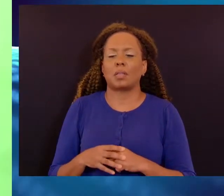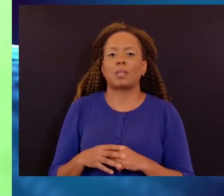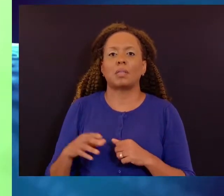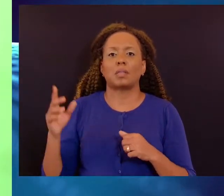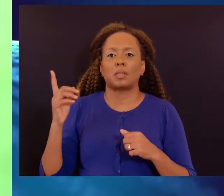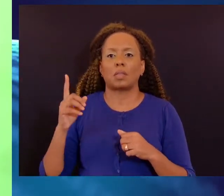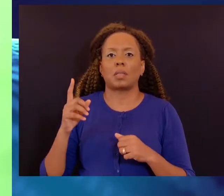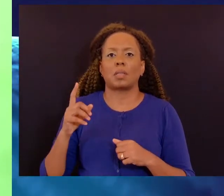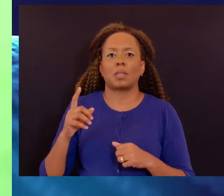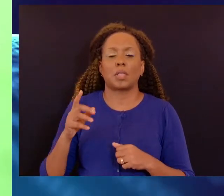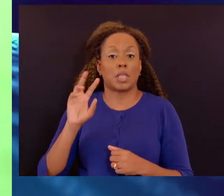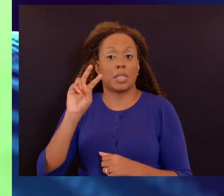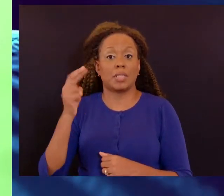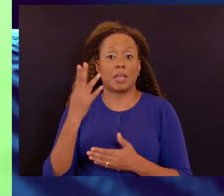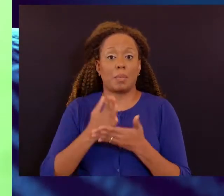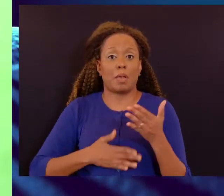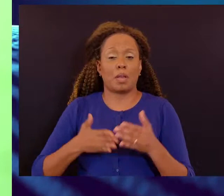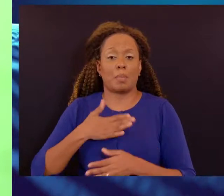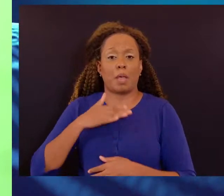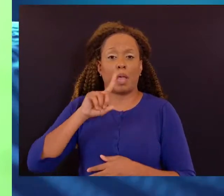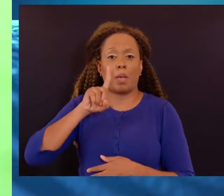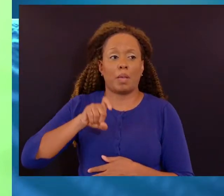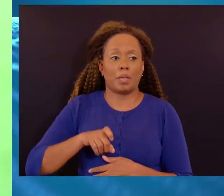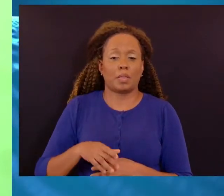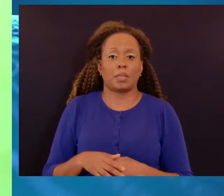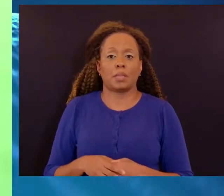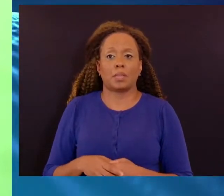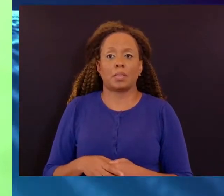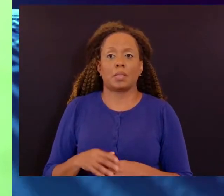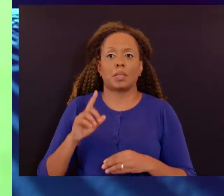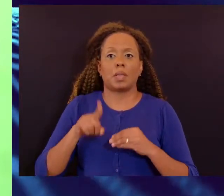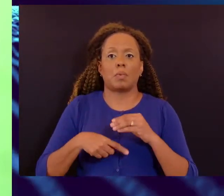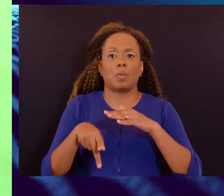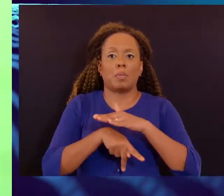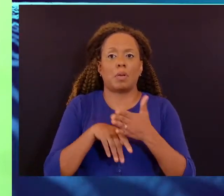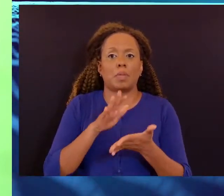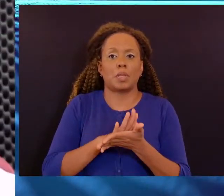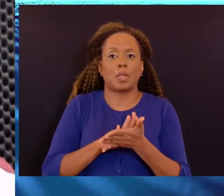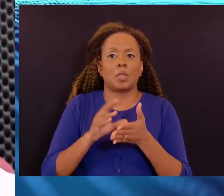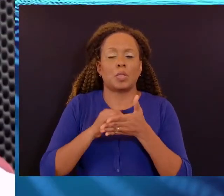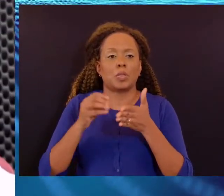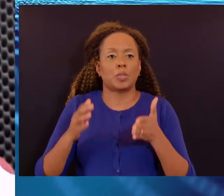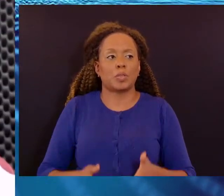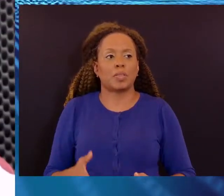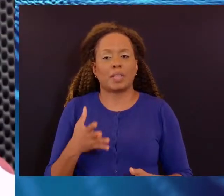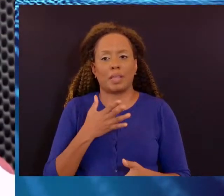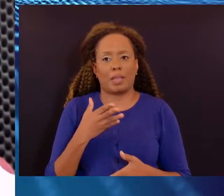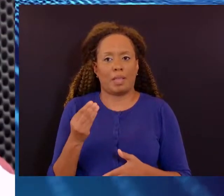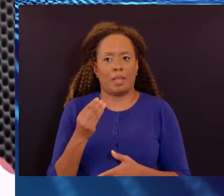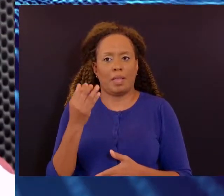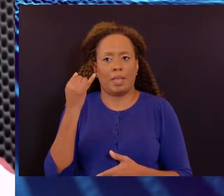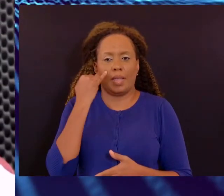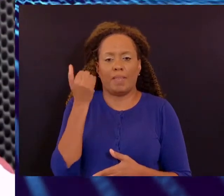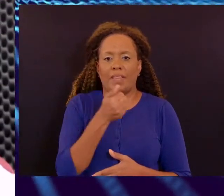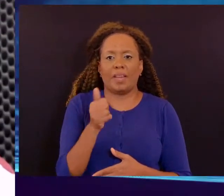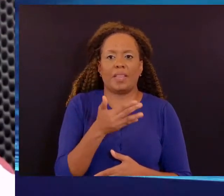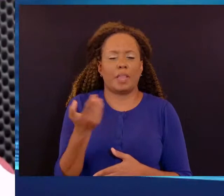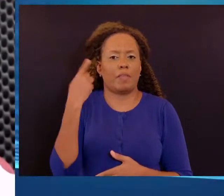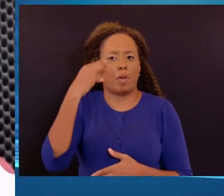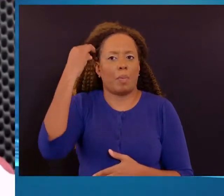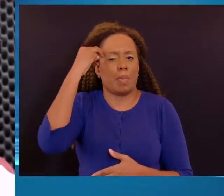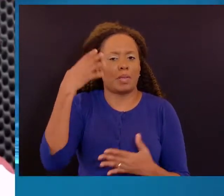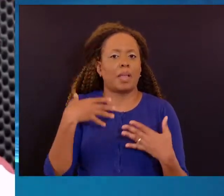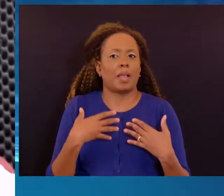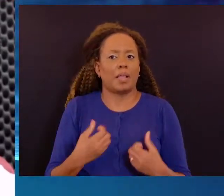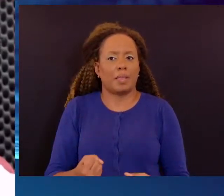The second part of my question, Minister, was about the primary school students and that have deferred and if anything is in place for their mental health.